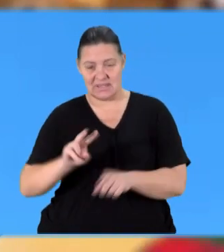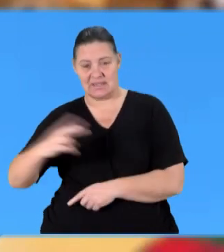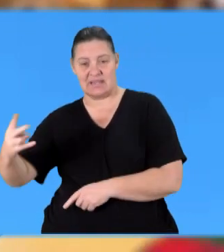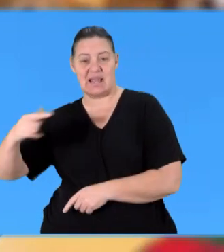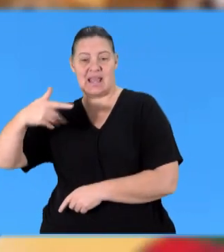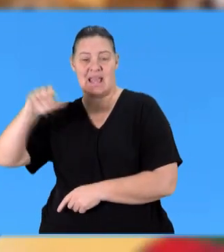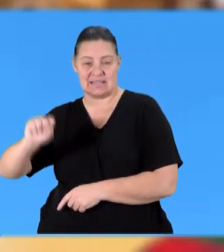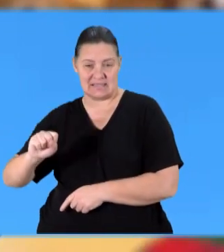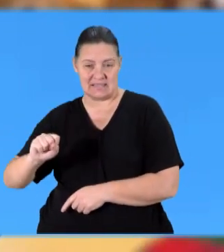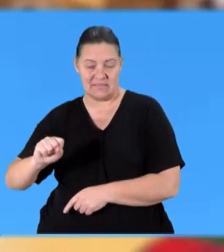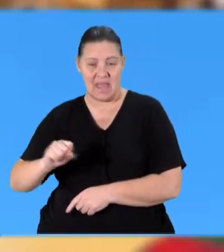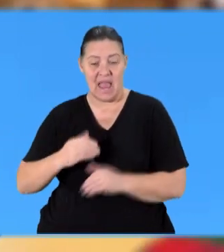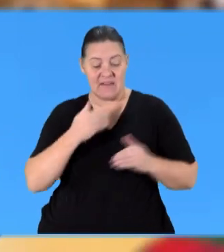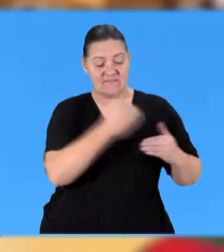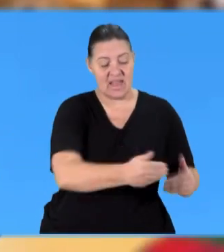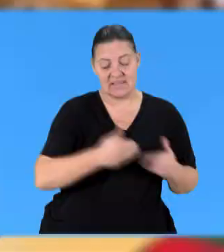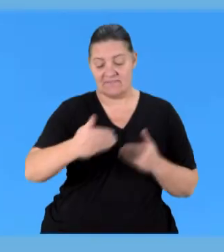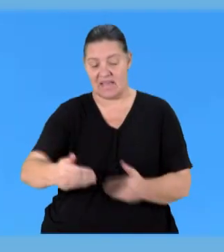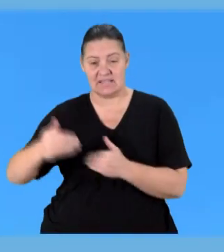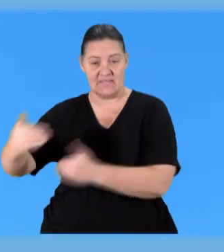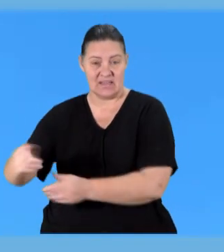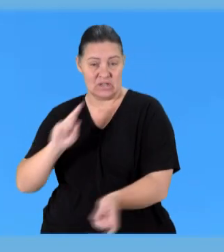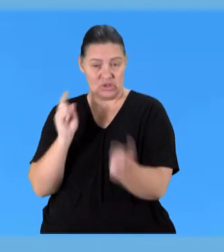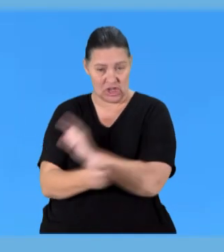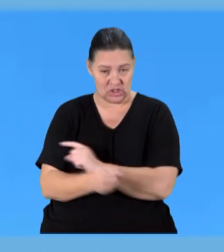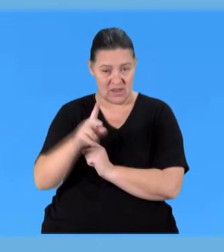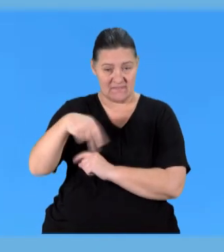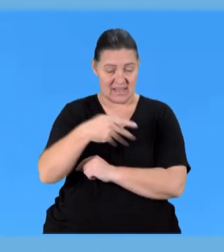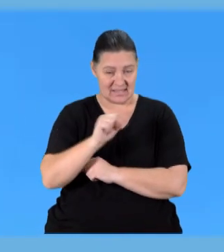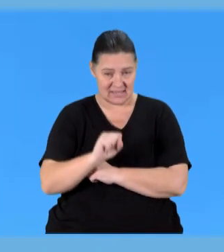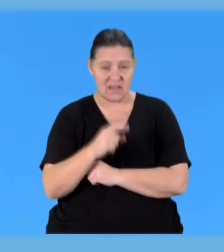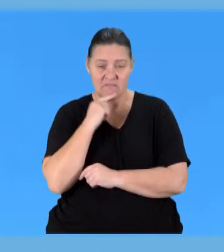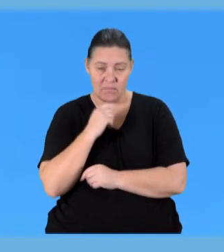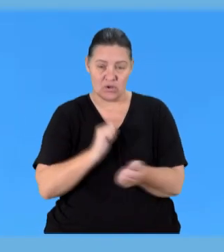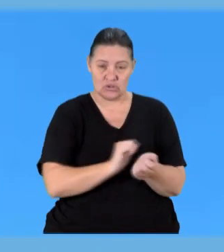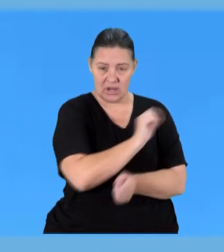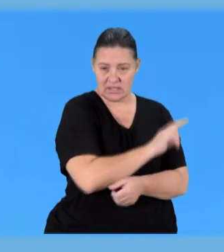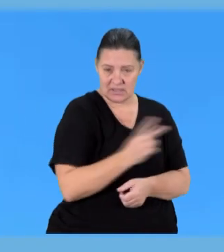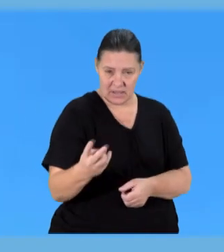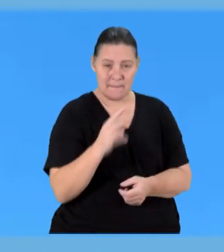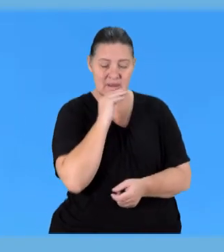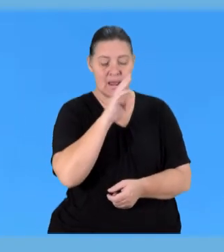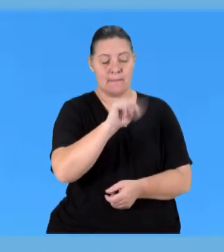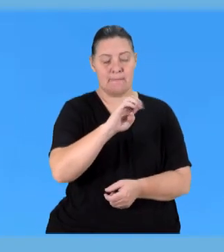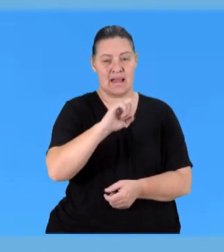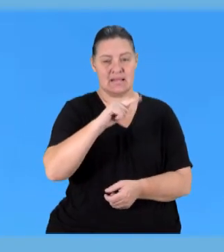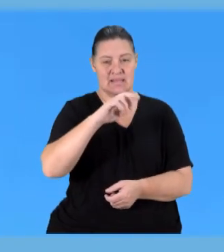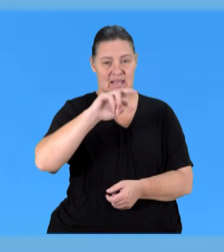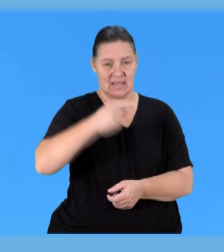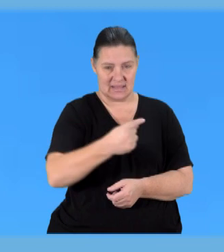phase change, there are processes. Moving from solid to liquid, the process is called melting. Then